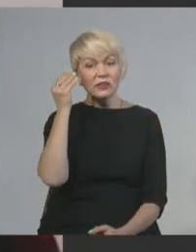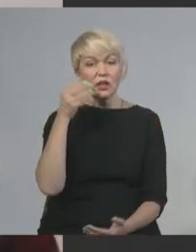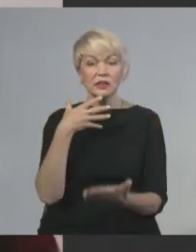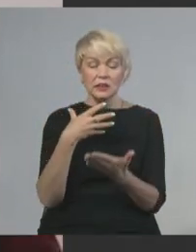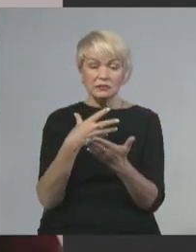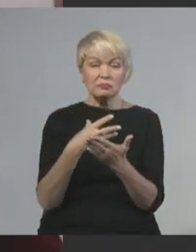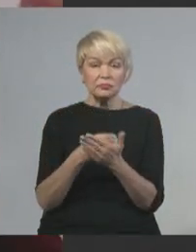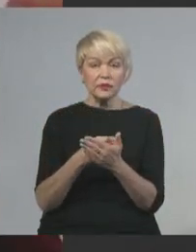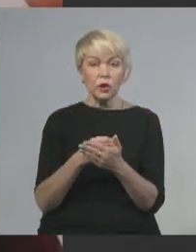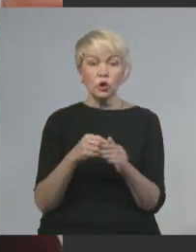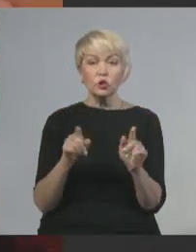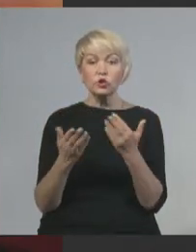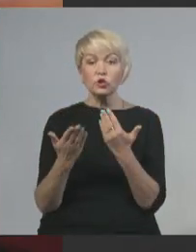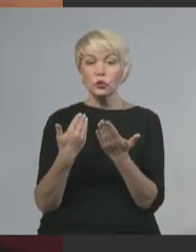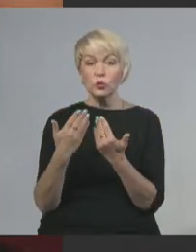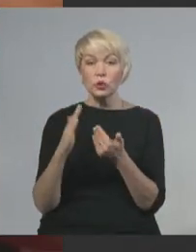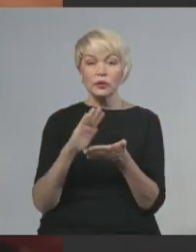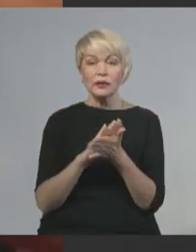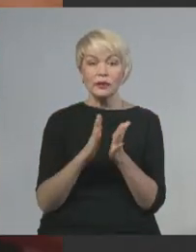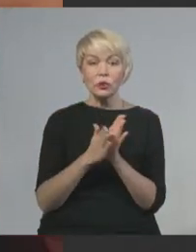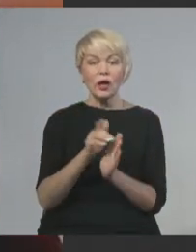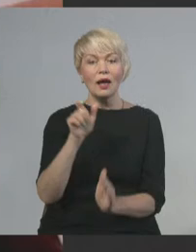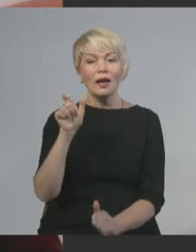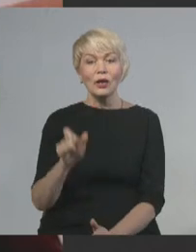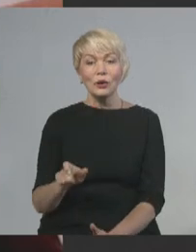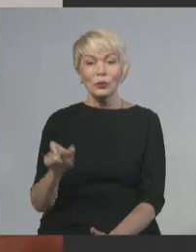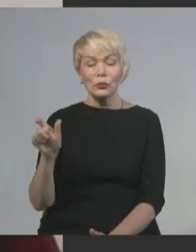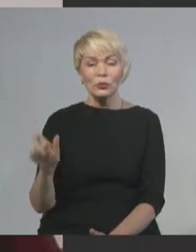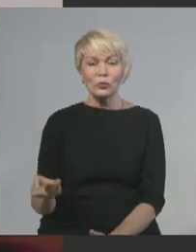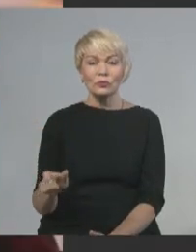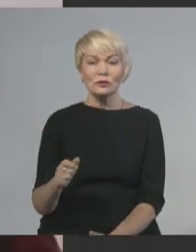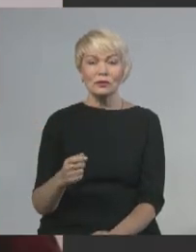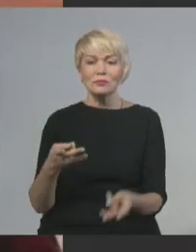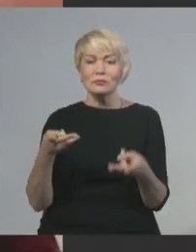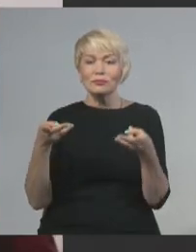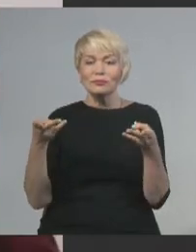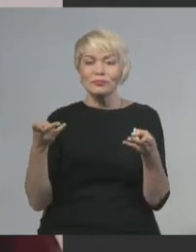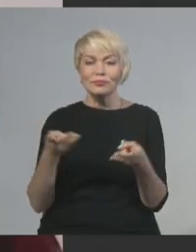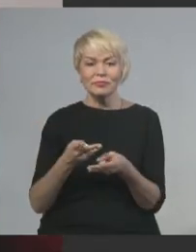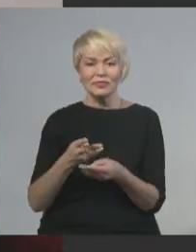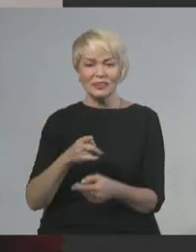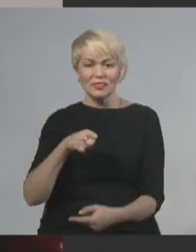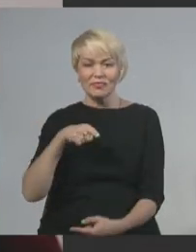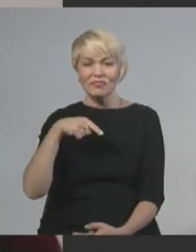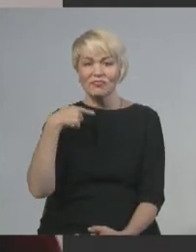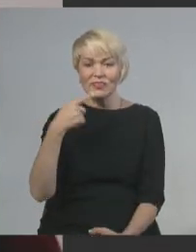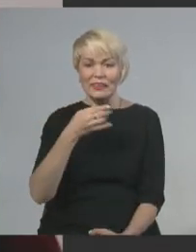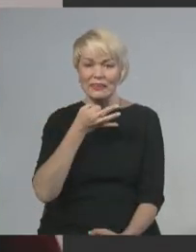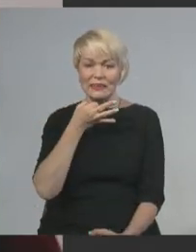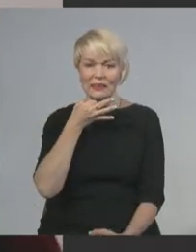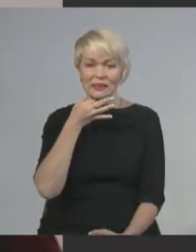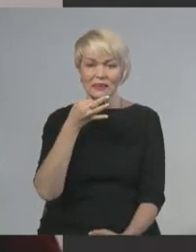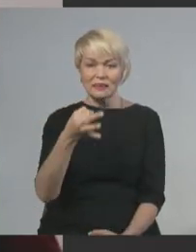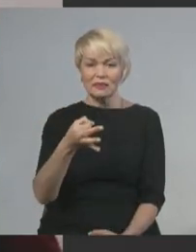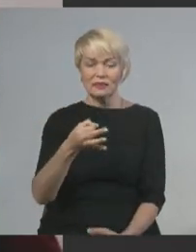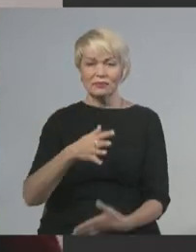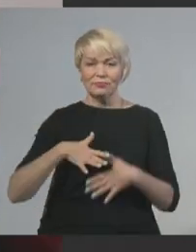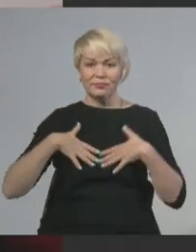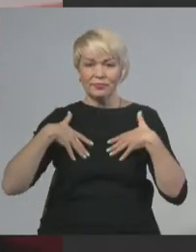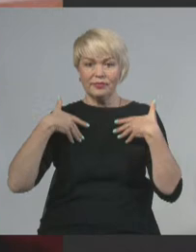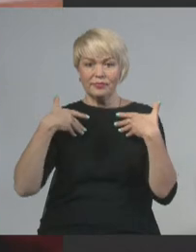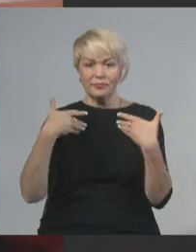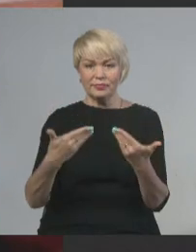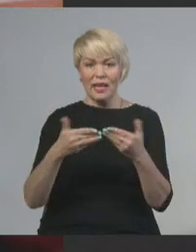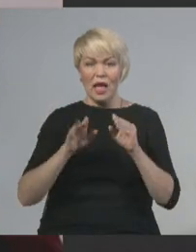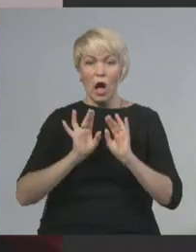to express themselves and to say what they to to passages for example due to relative that they